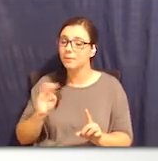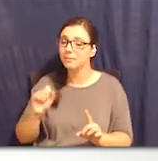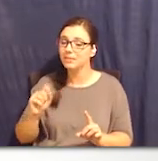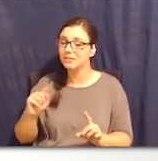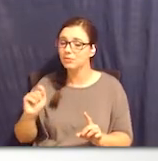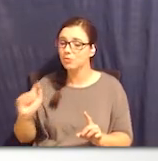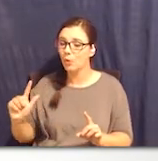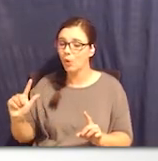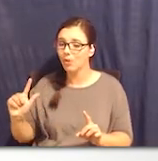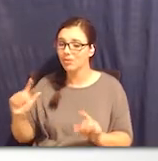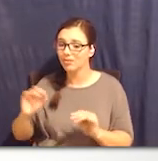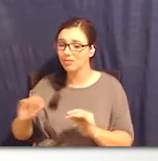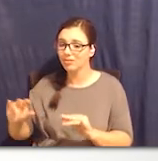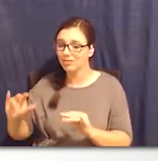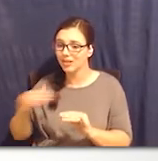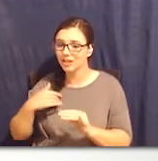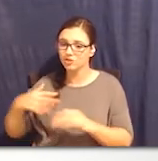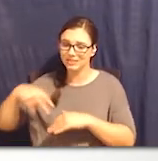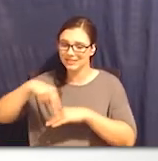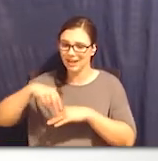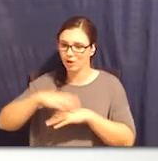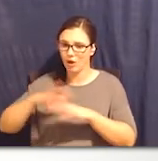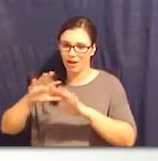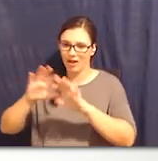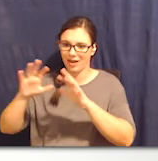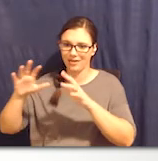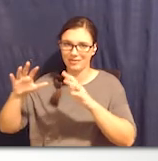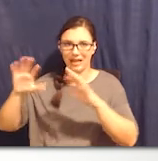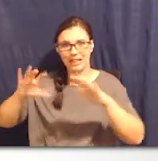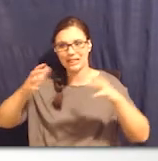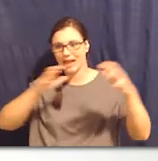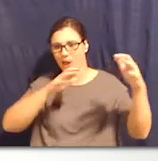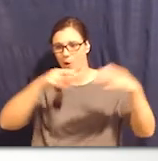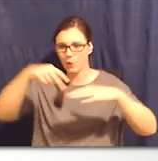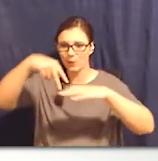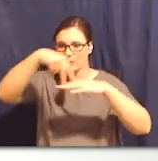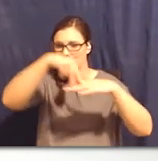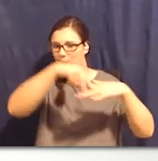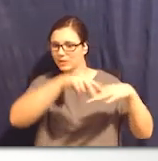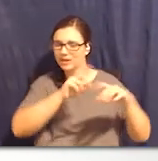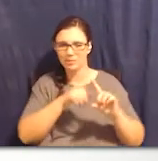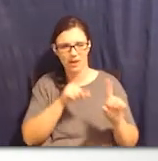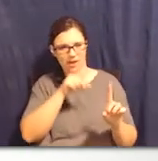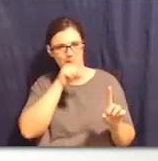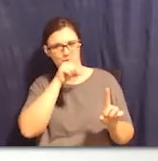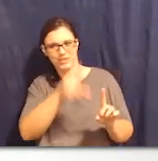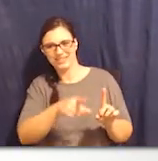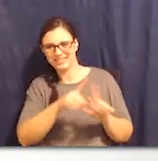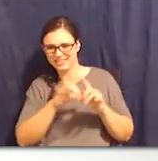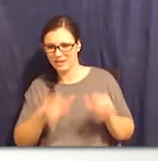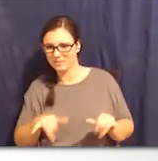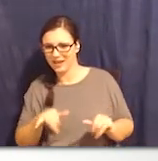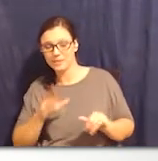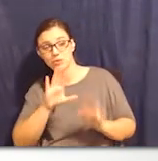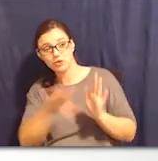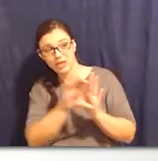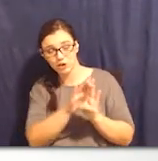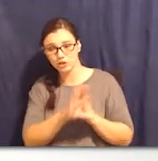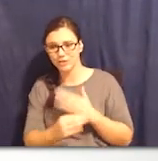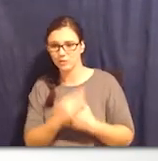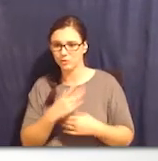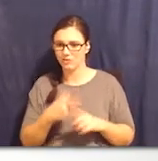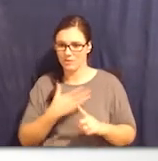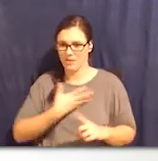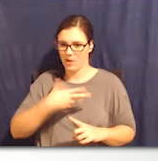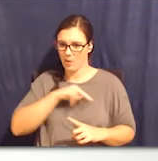the world. Faye is mystical. She is rapping standing on a cloud and realistic at the same time because her